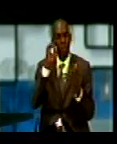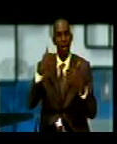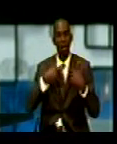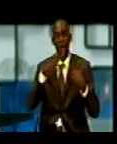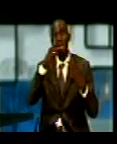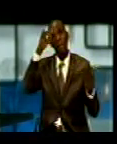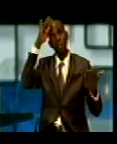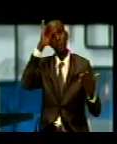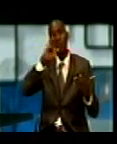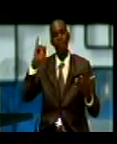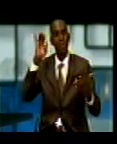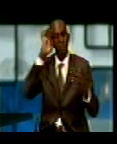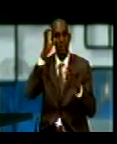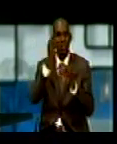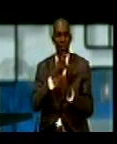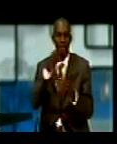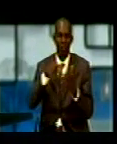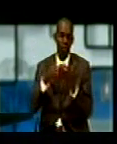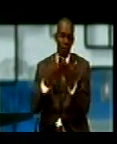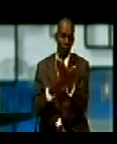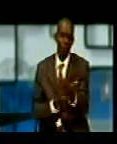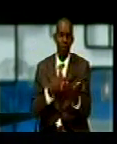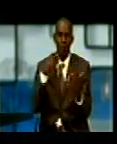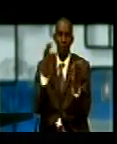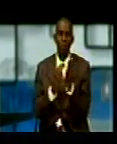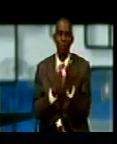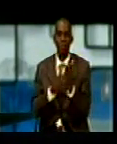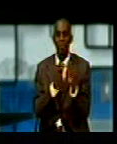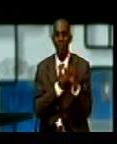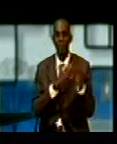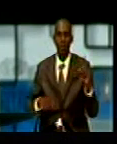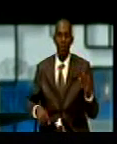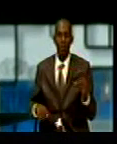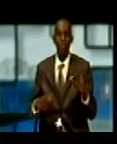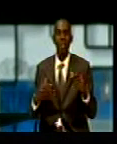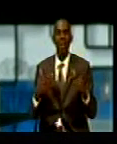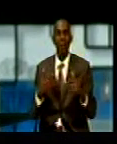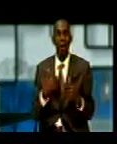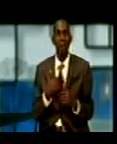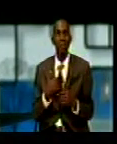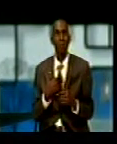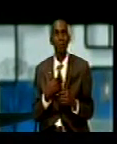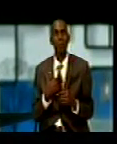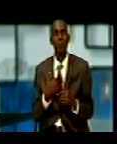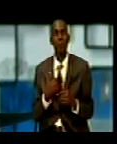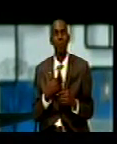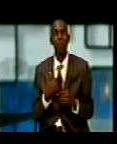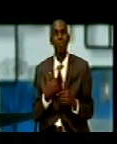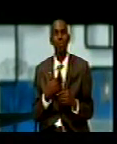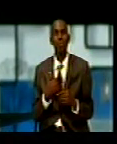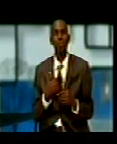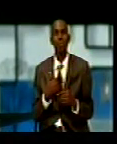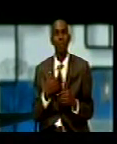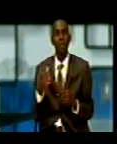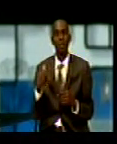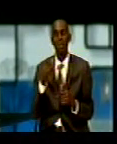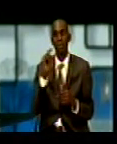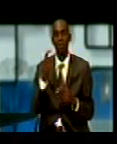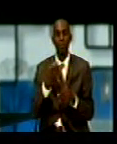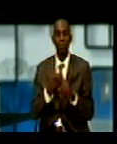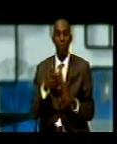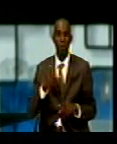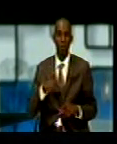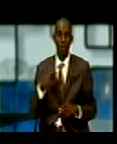the Lord. Hallelujah. And we also have this from Mr. Kalistos from Lagos State. He has